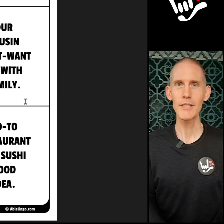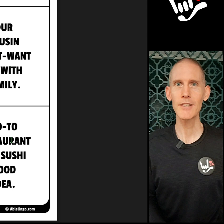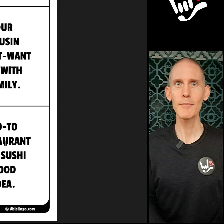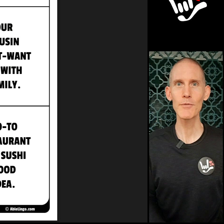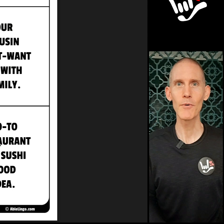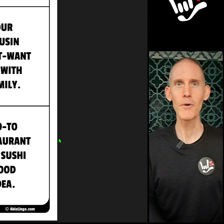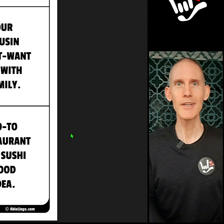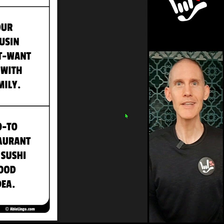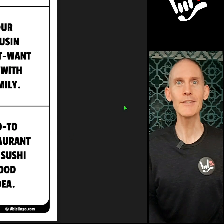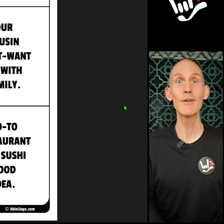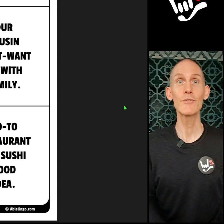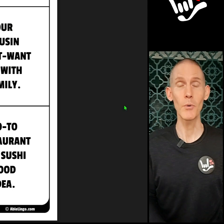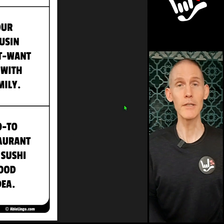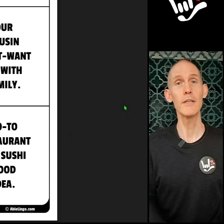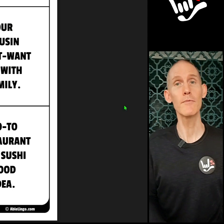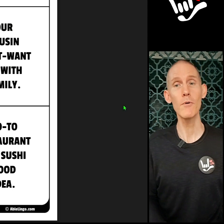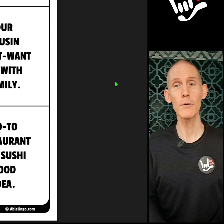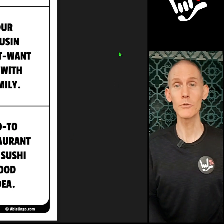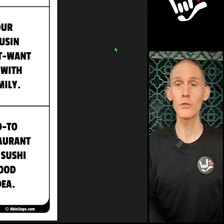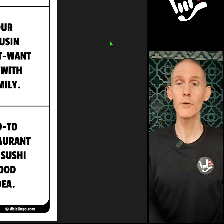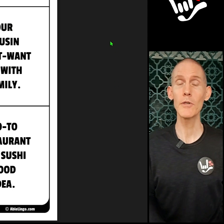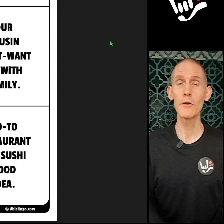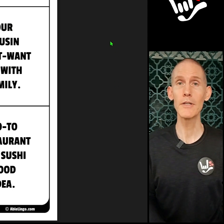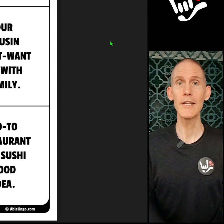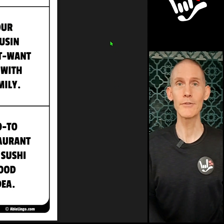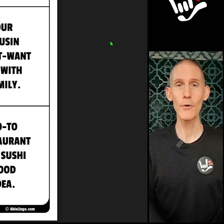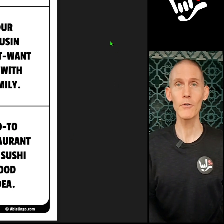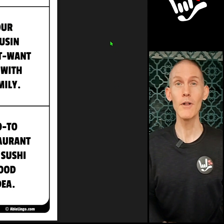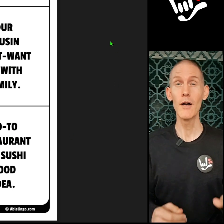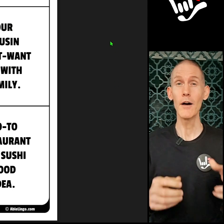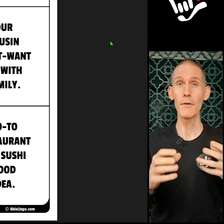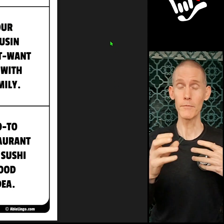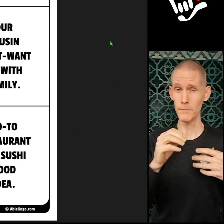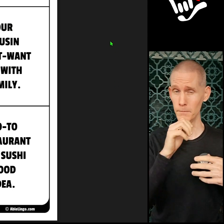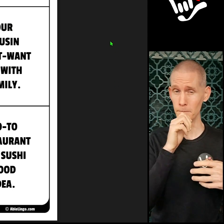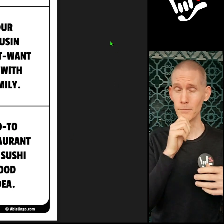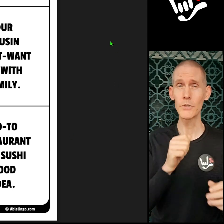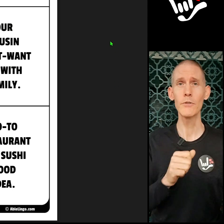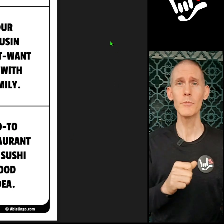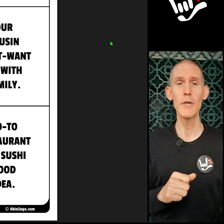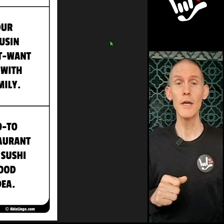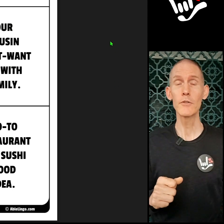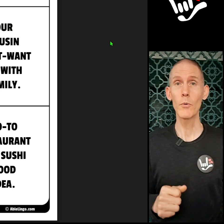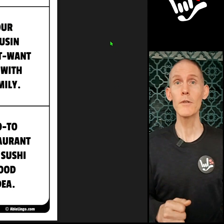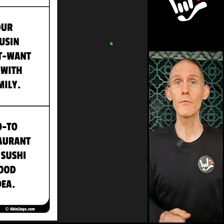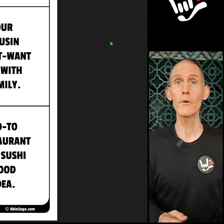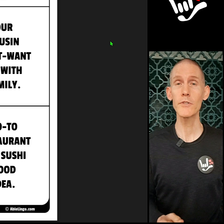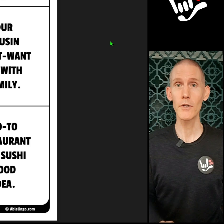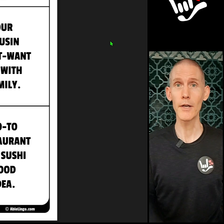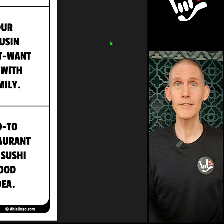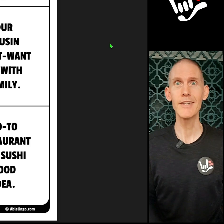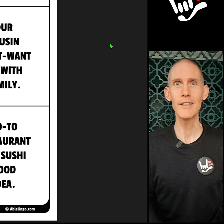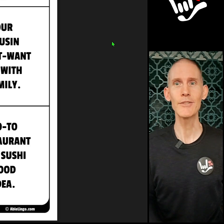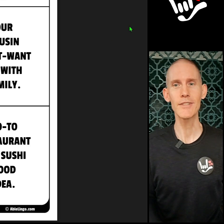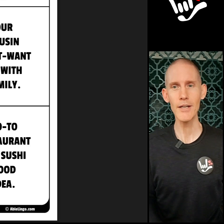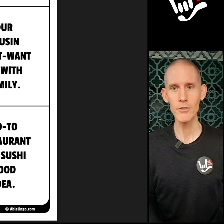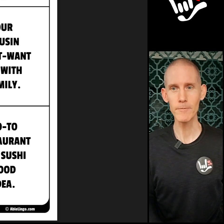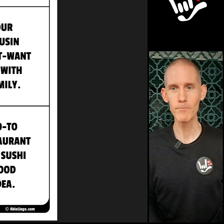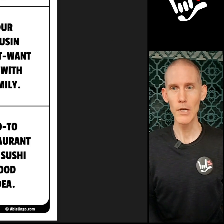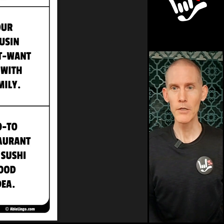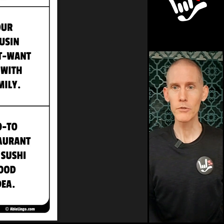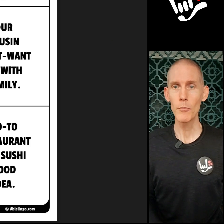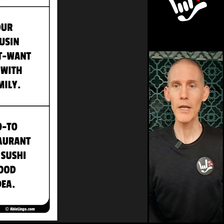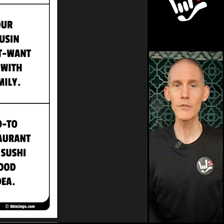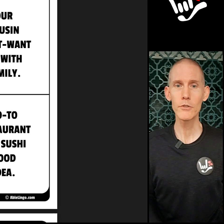So 6 times 4 is 24. So you're going to be learning a total of, excuse me, 24 signs in each